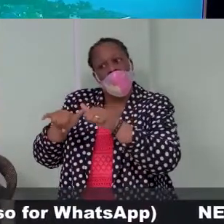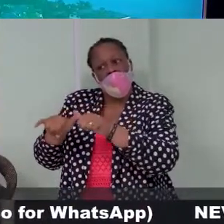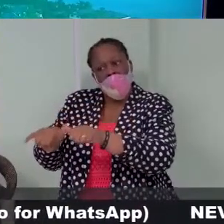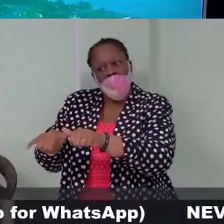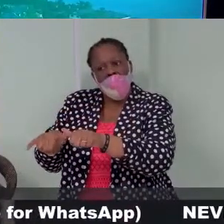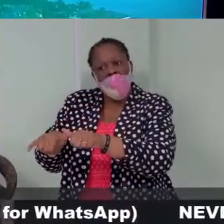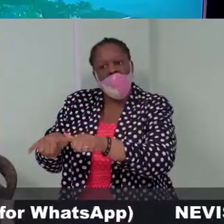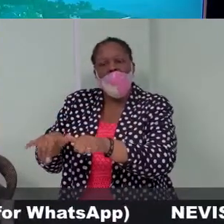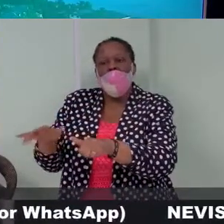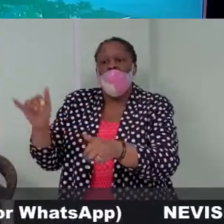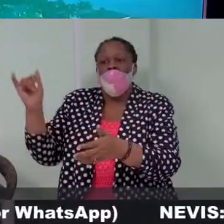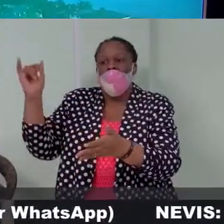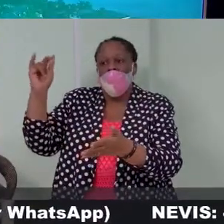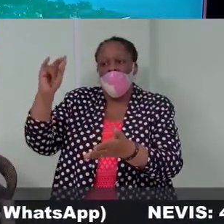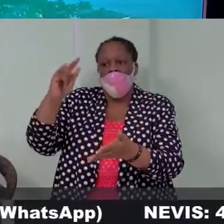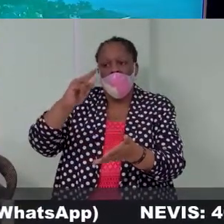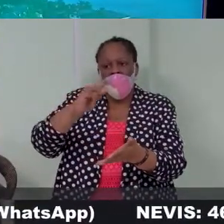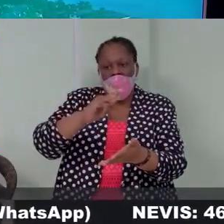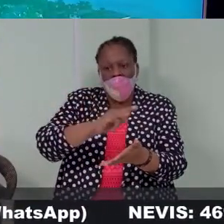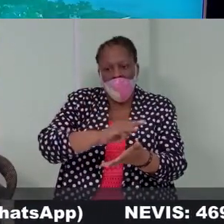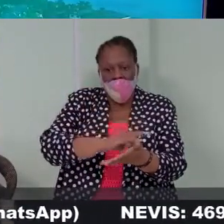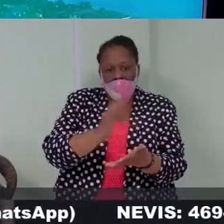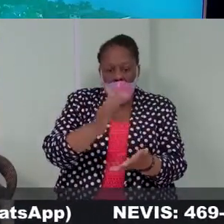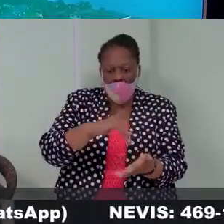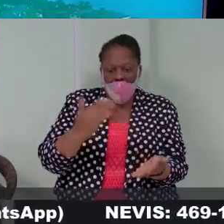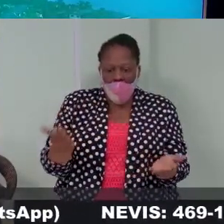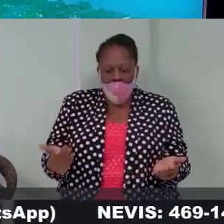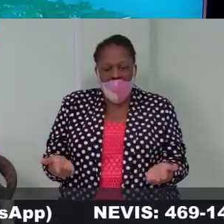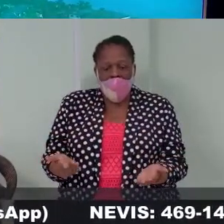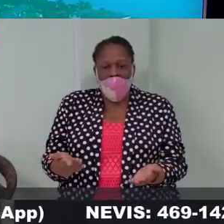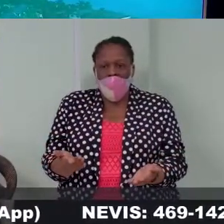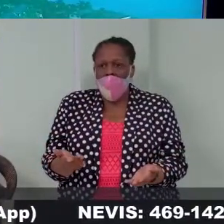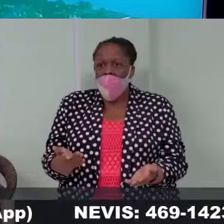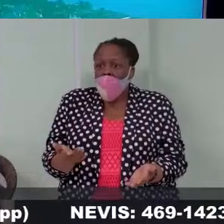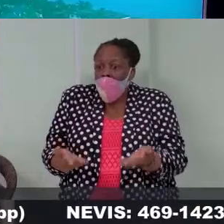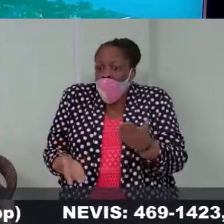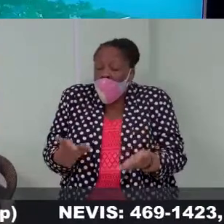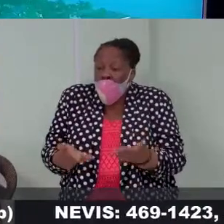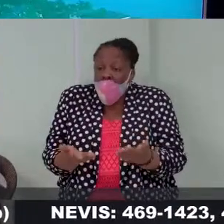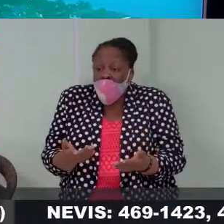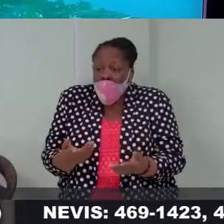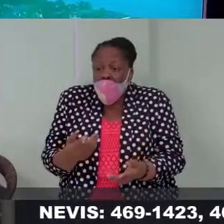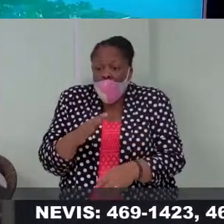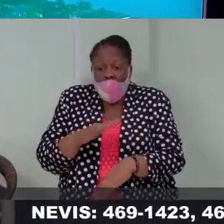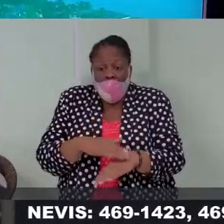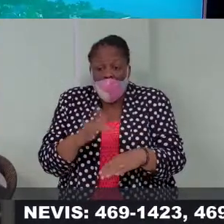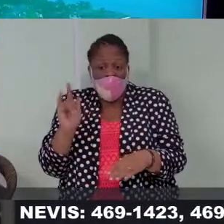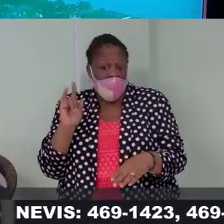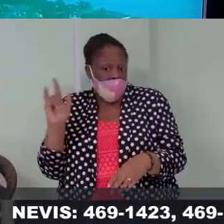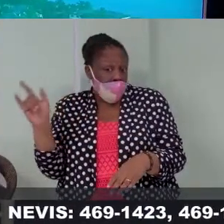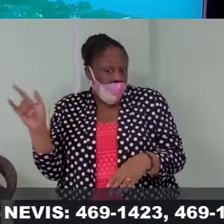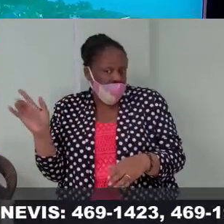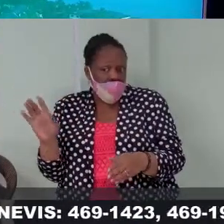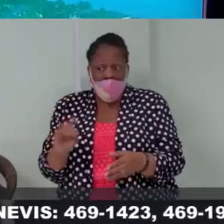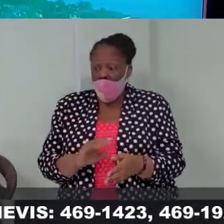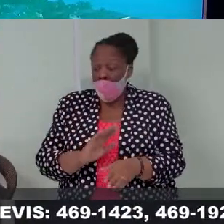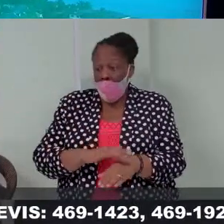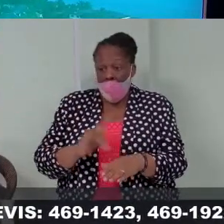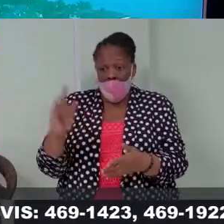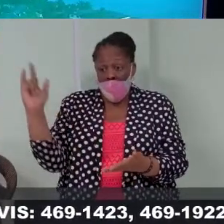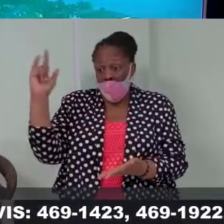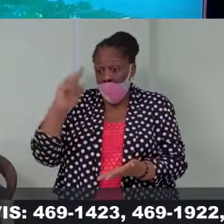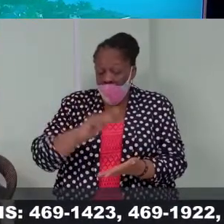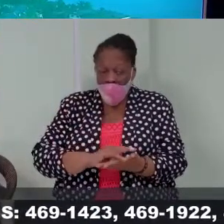they had a test done on day 7, or they were planning to come out of quarantine and they had a test done on day 14, they can still test